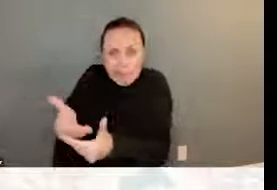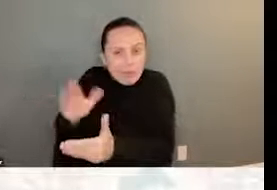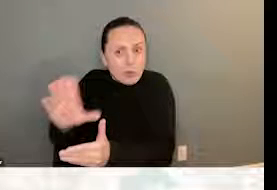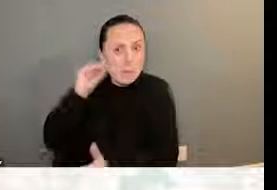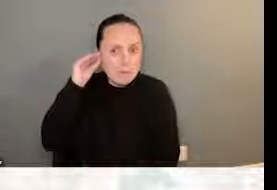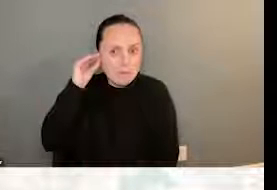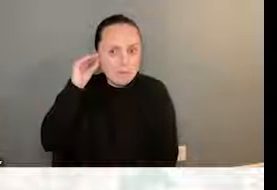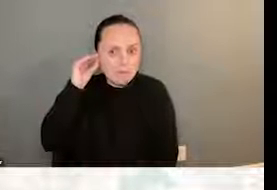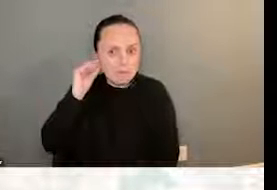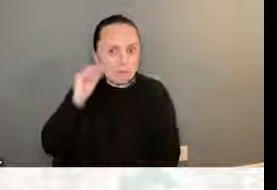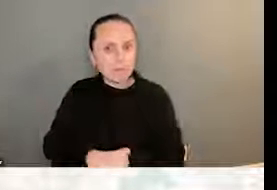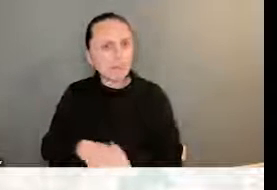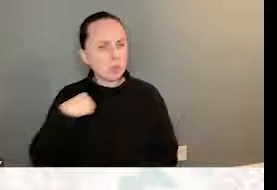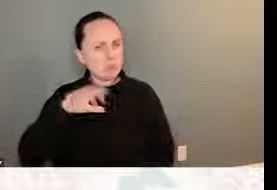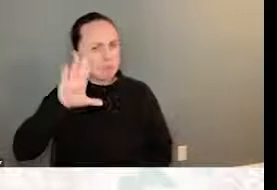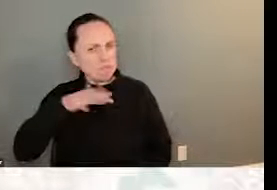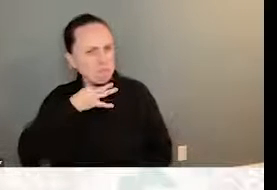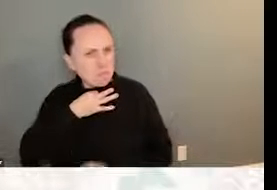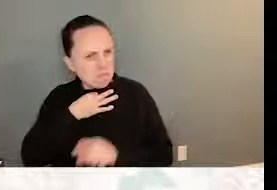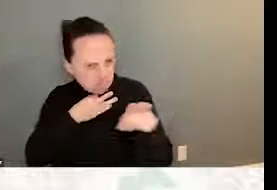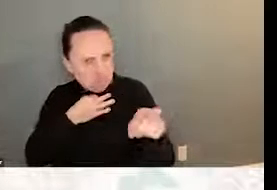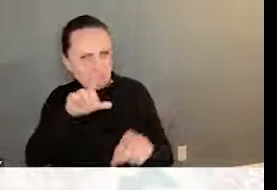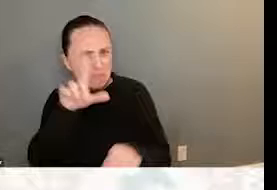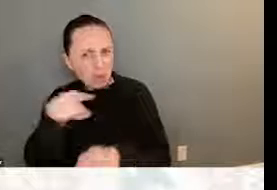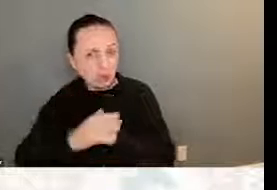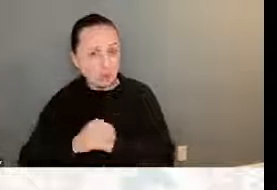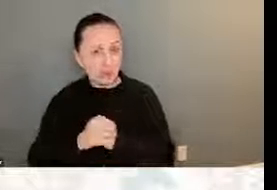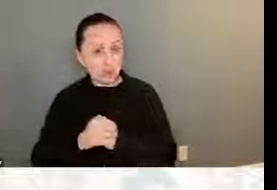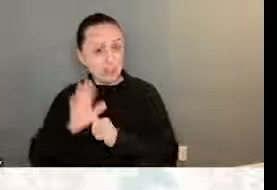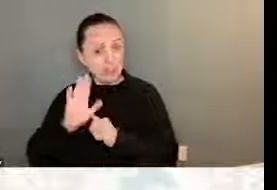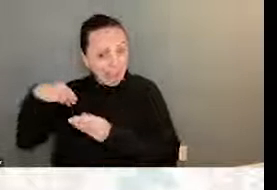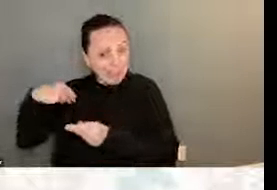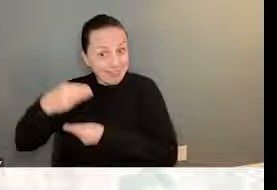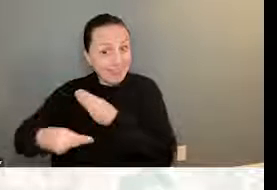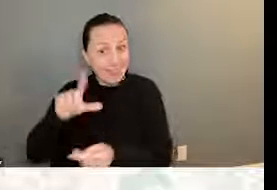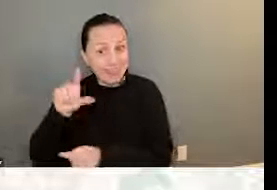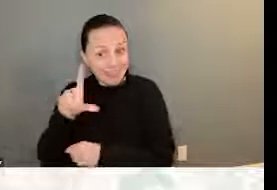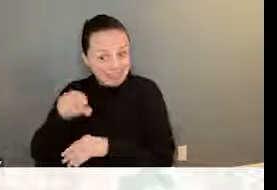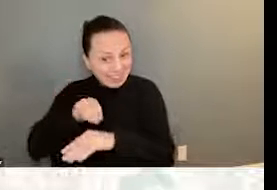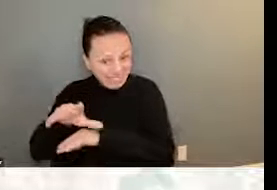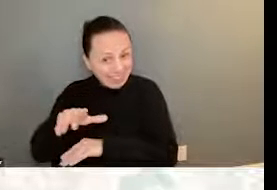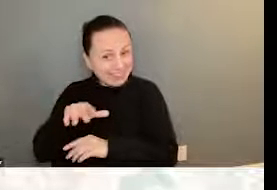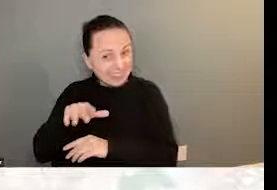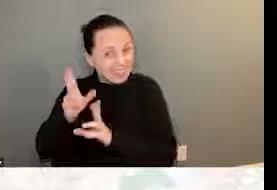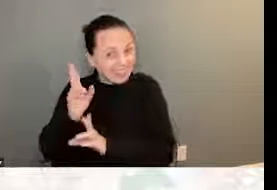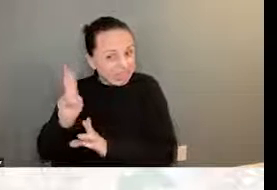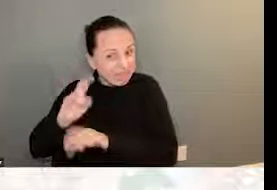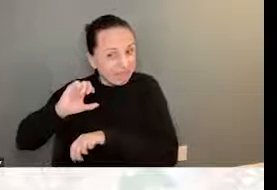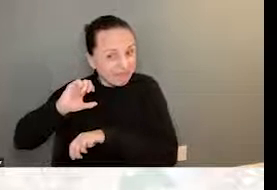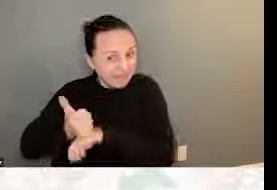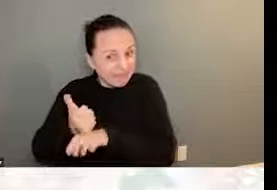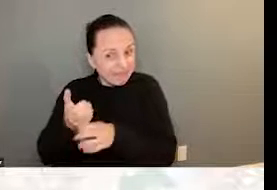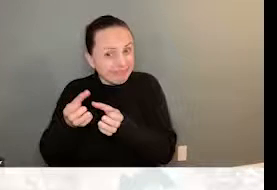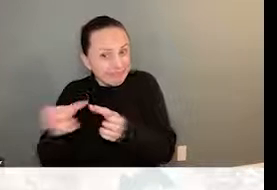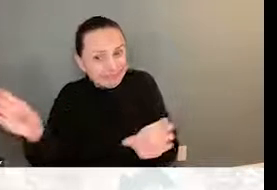So we ask questions like this one: are the legacy effects produced by these historical segregation